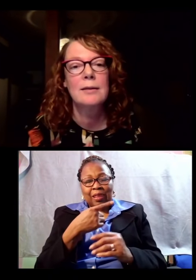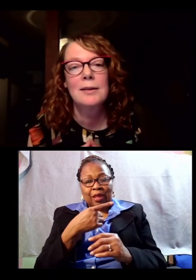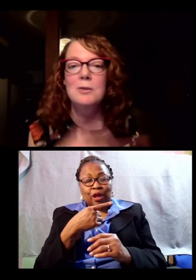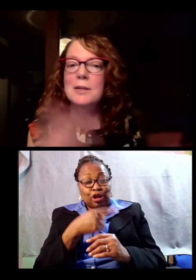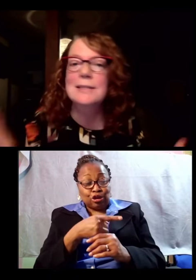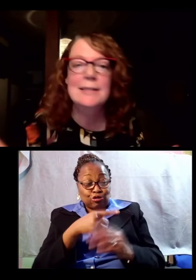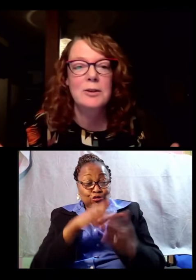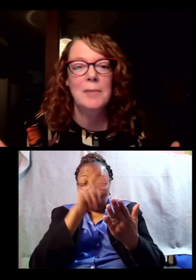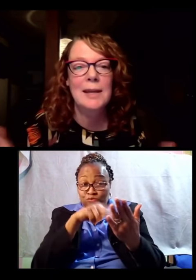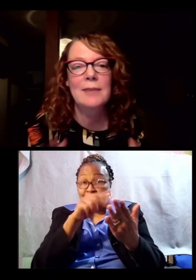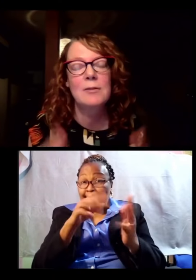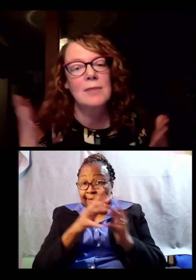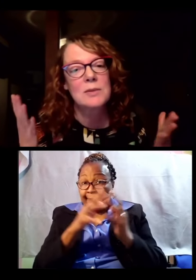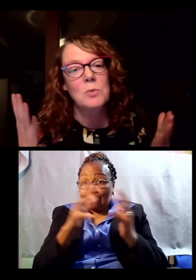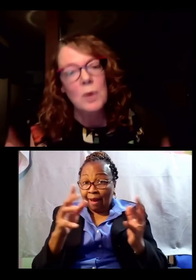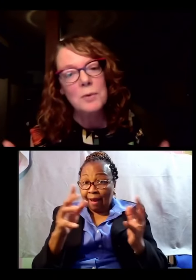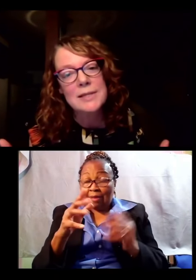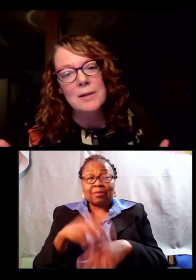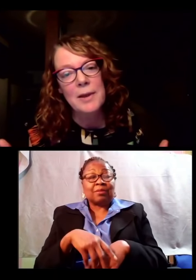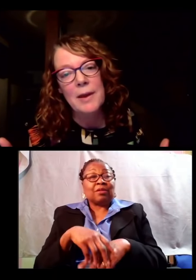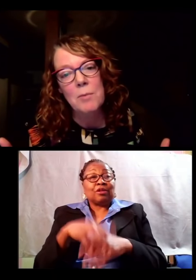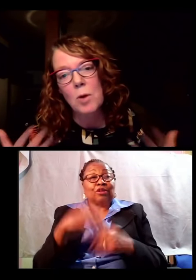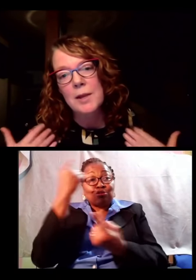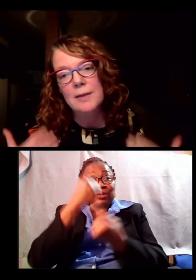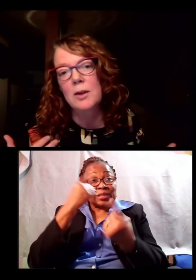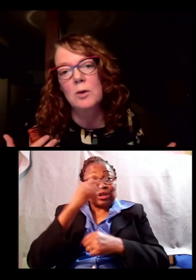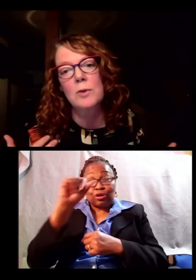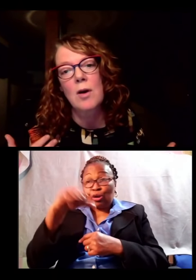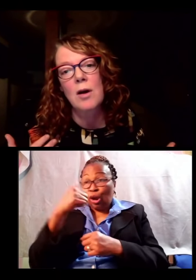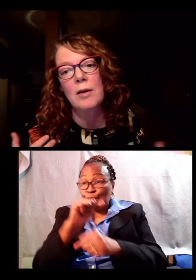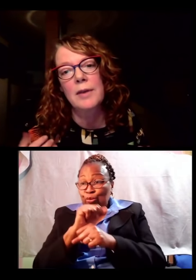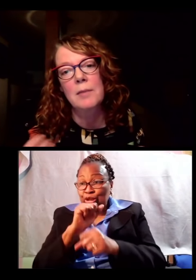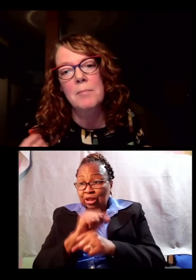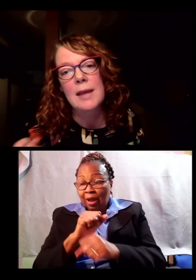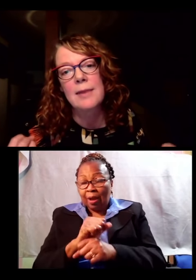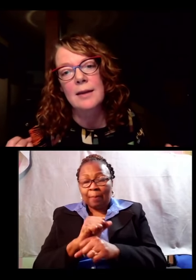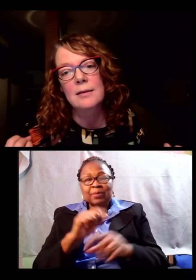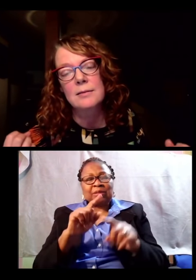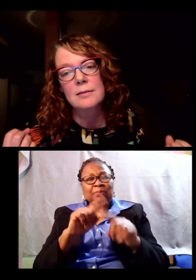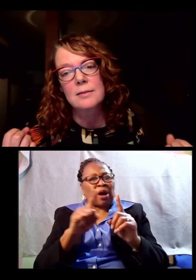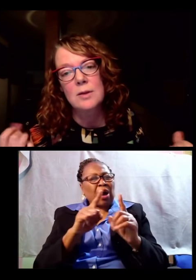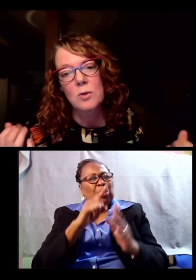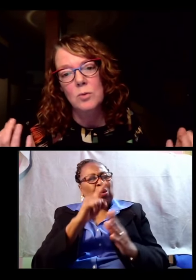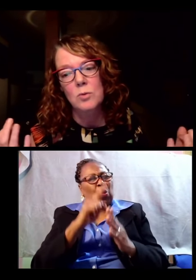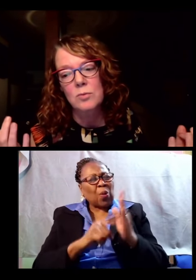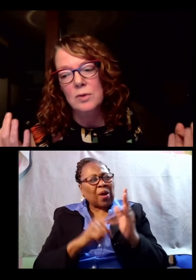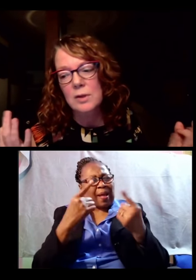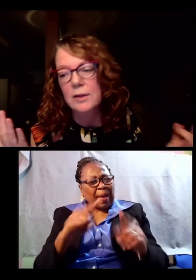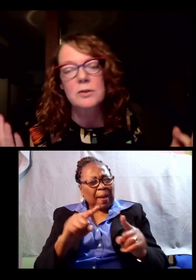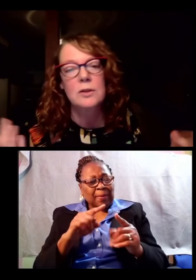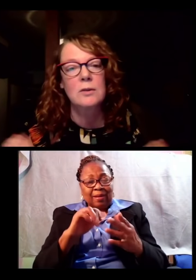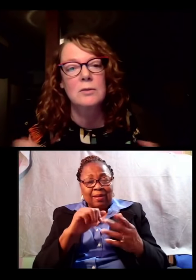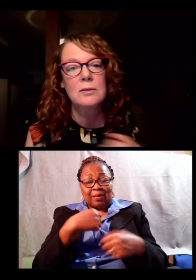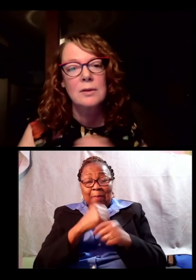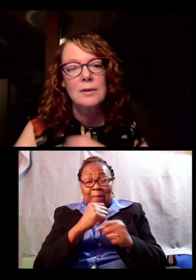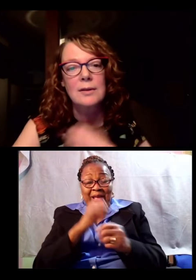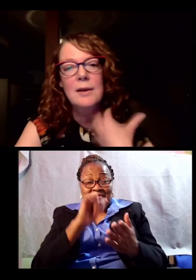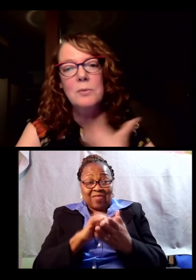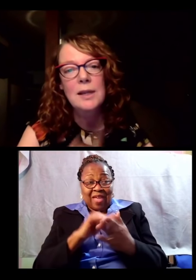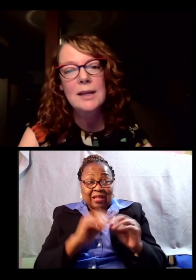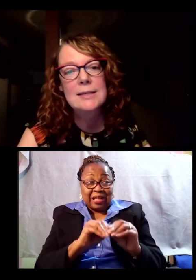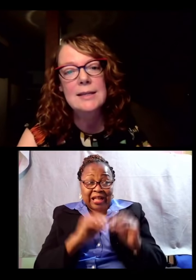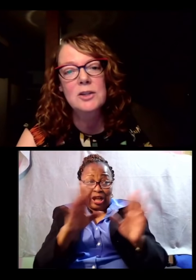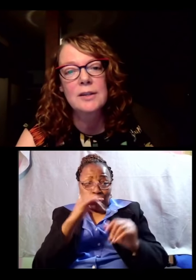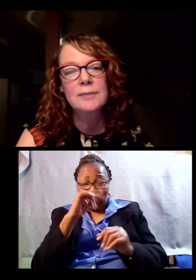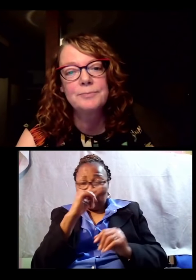read. You'd considered many other things. What was it about that moment that you recall that made that so clear to you?